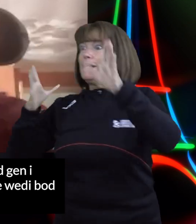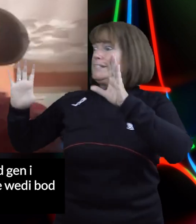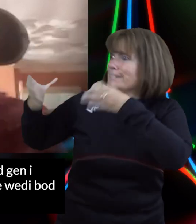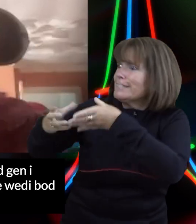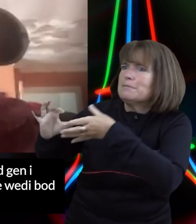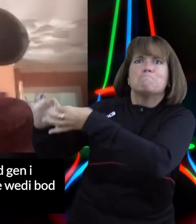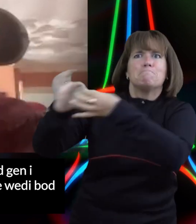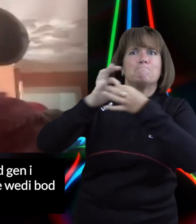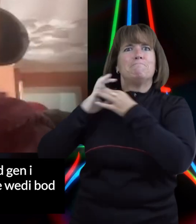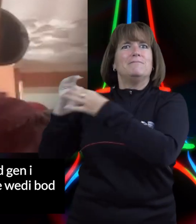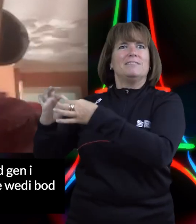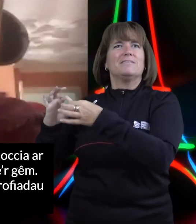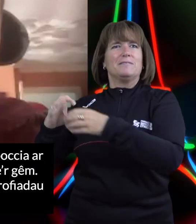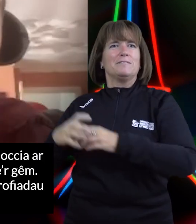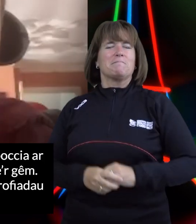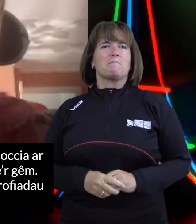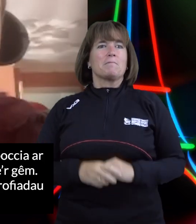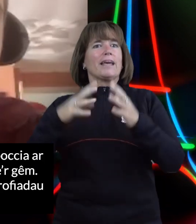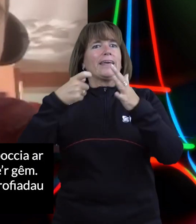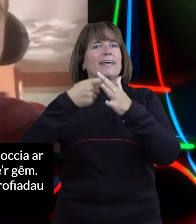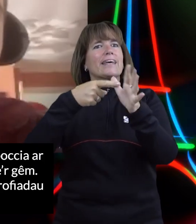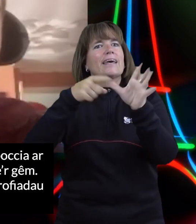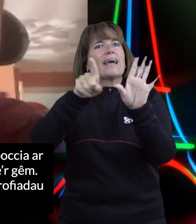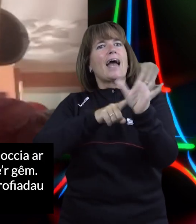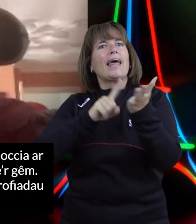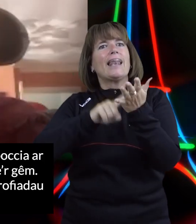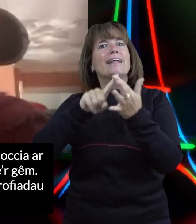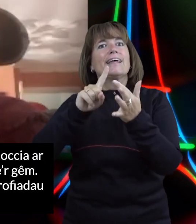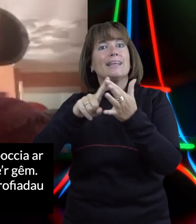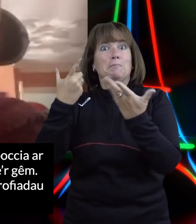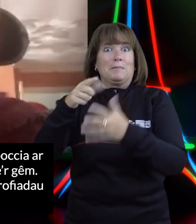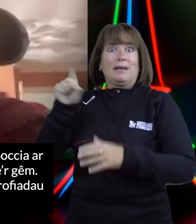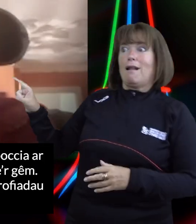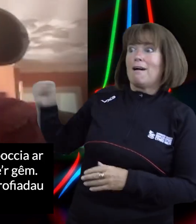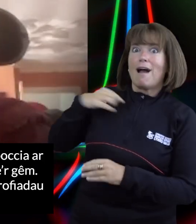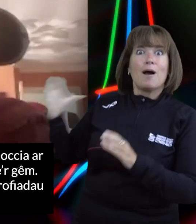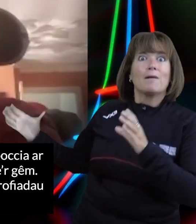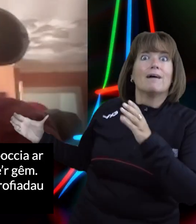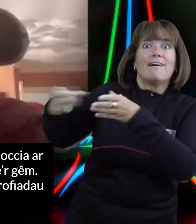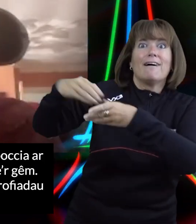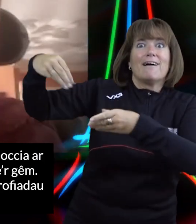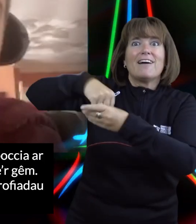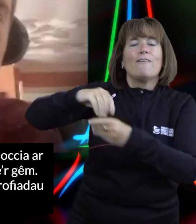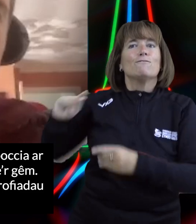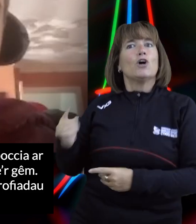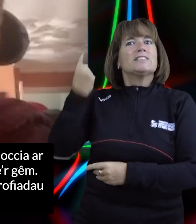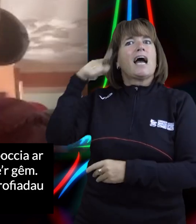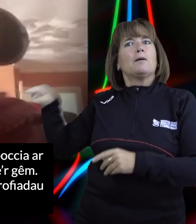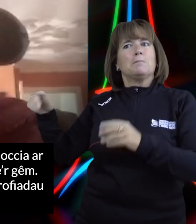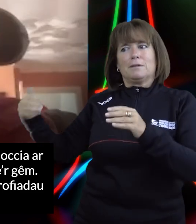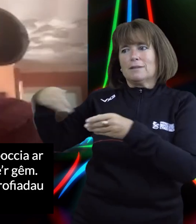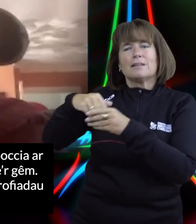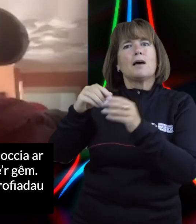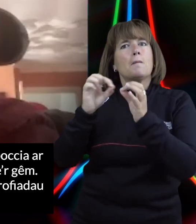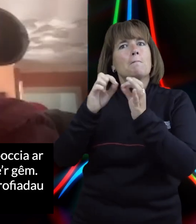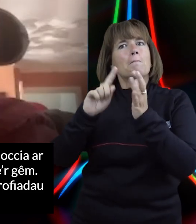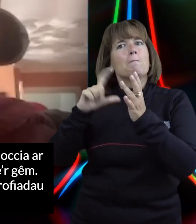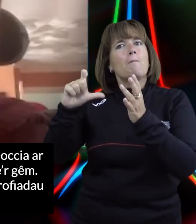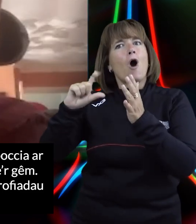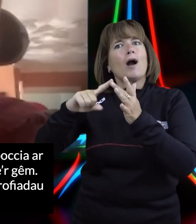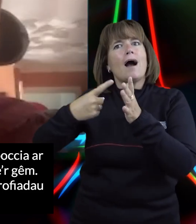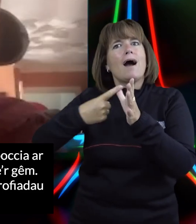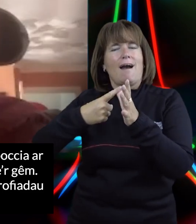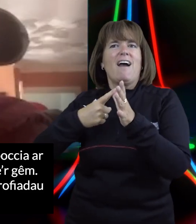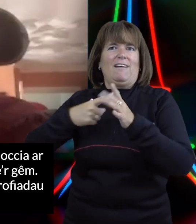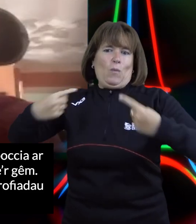of the travelling initiative for the team as well. So we're sort of Kaylee is being selected for our squad. It's like her first